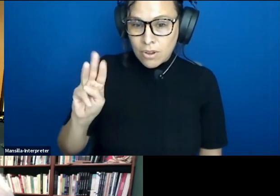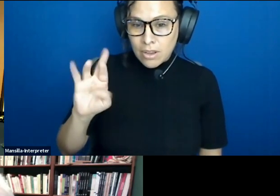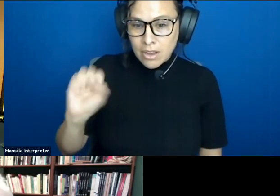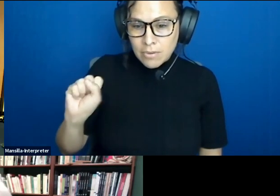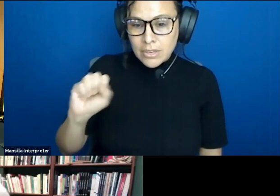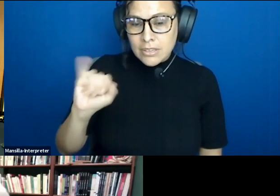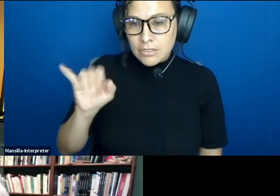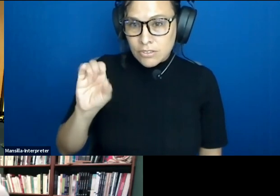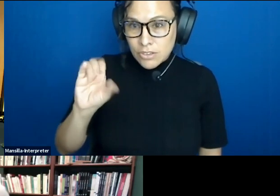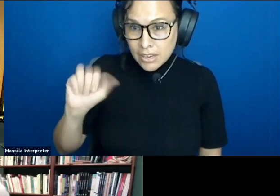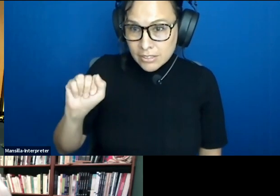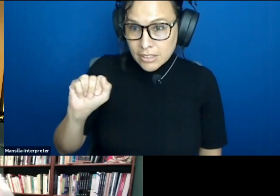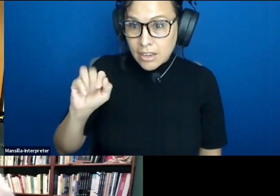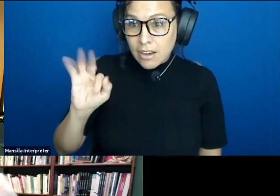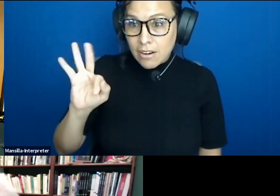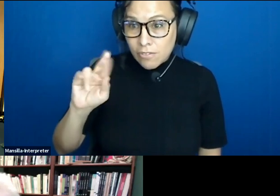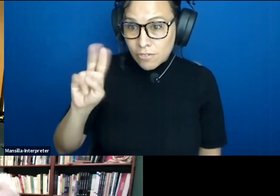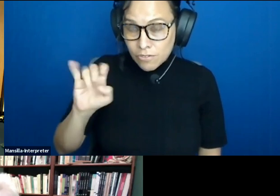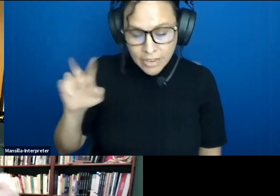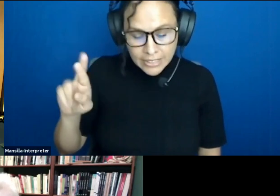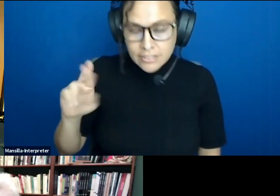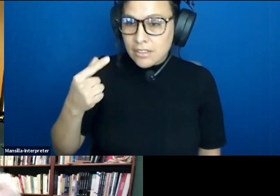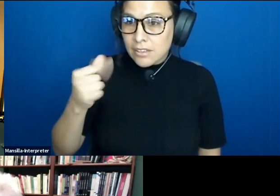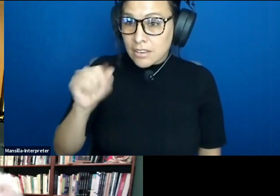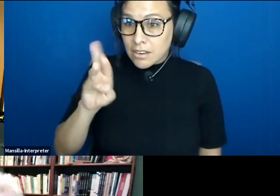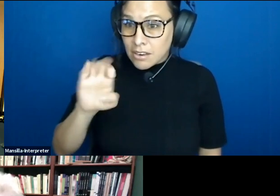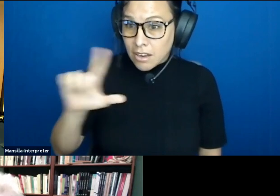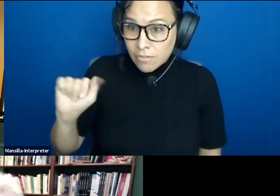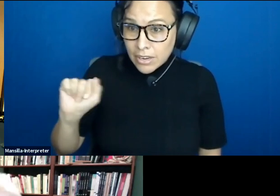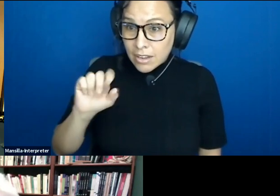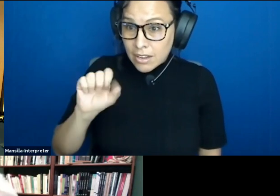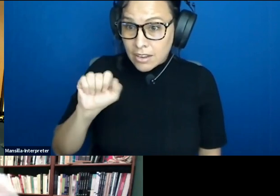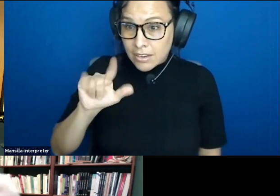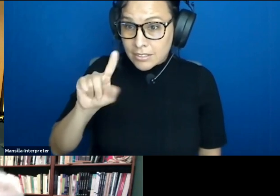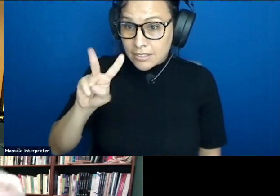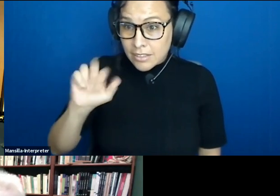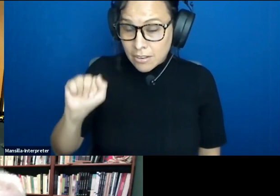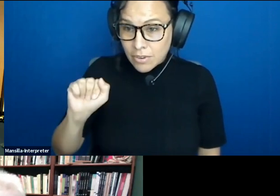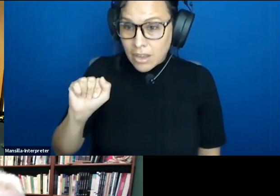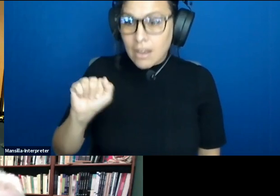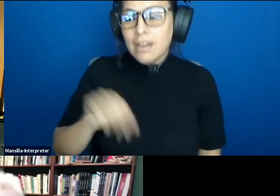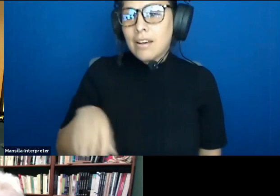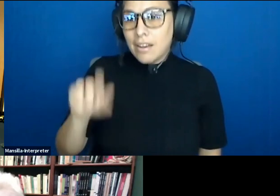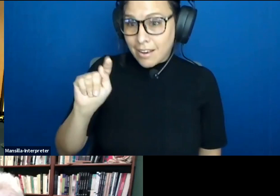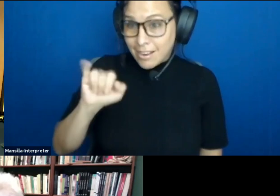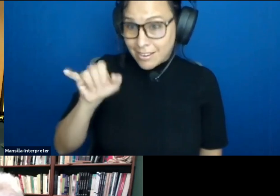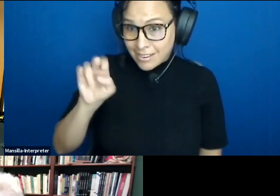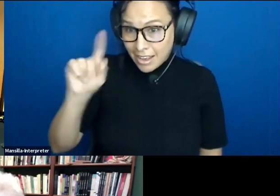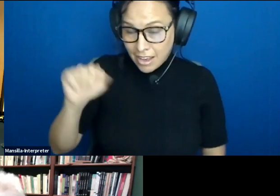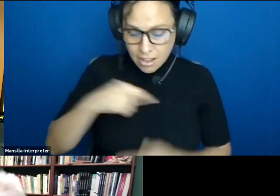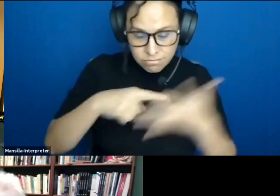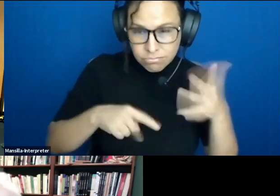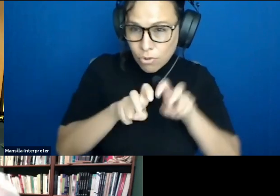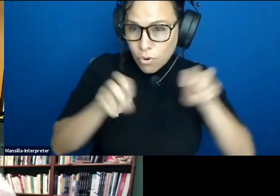Frazier, Barbara Korbal, Gabriela Silva, and Dr. Roberto Tejada for coming together for what I know is going